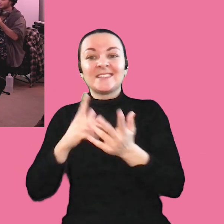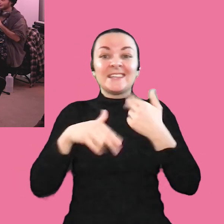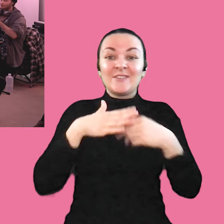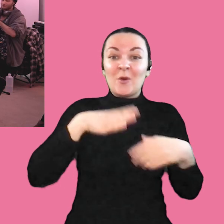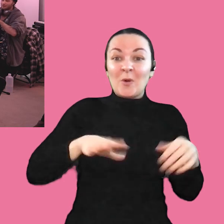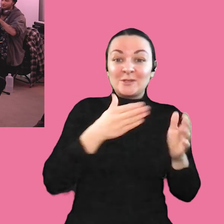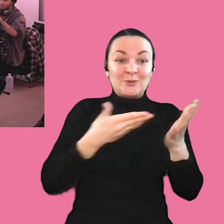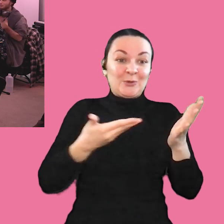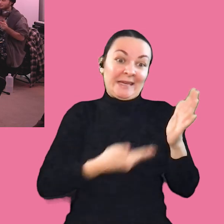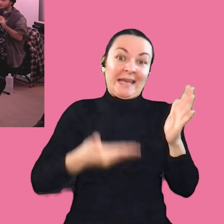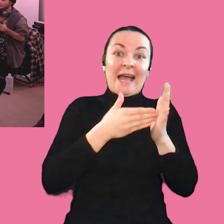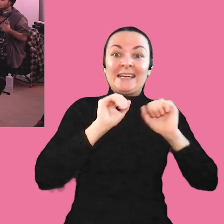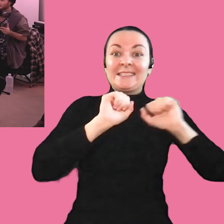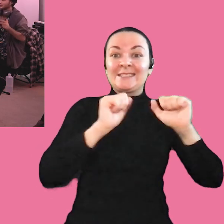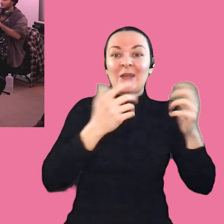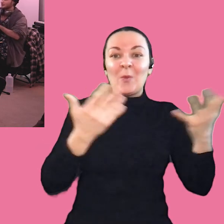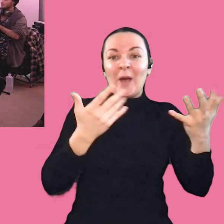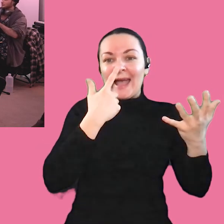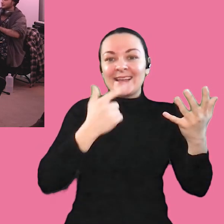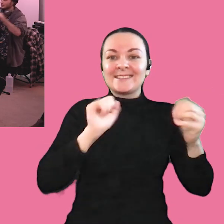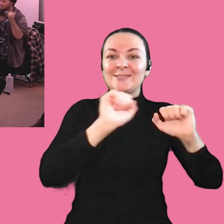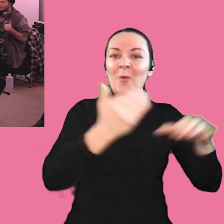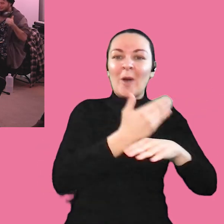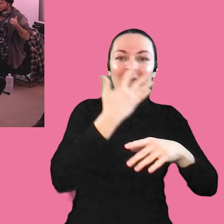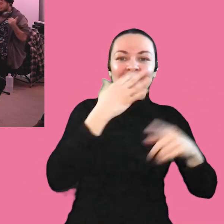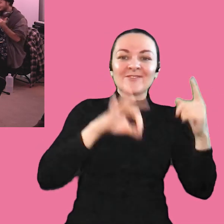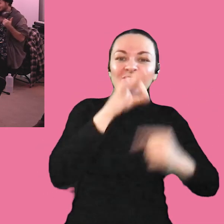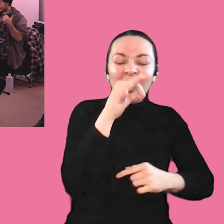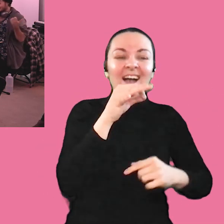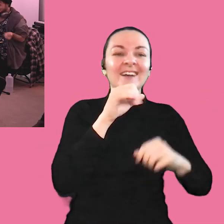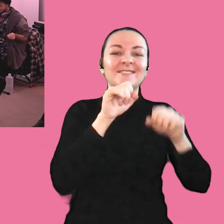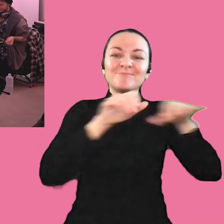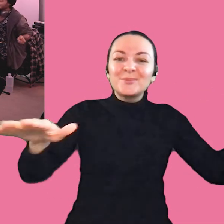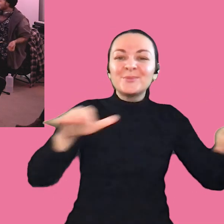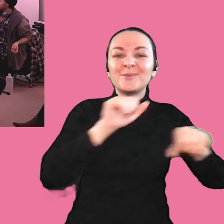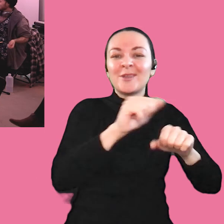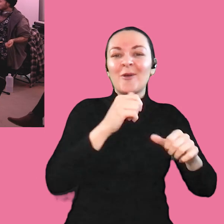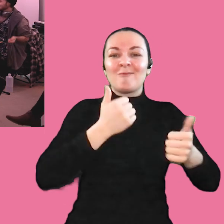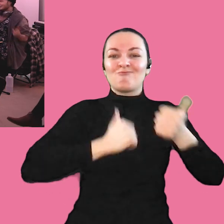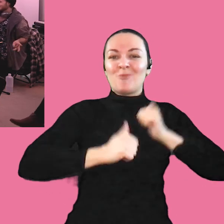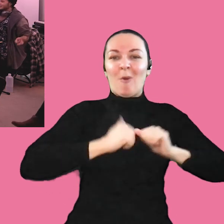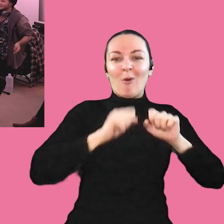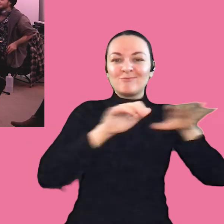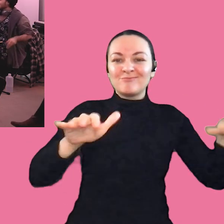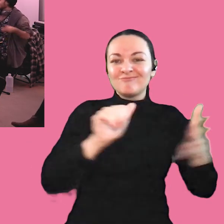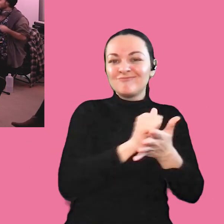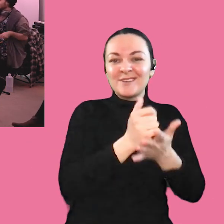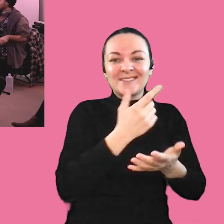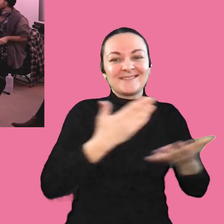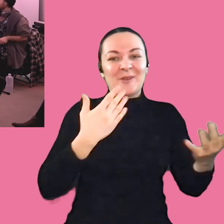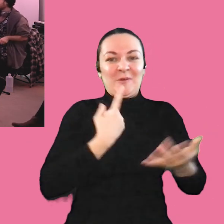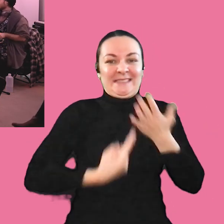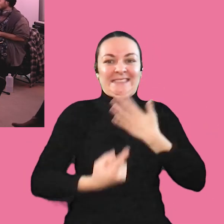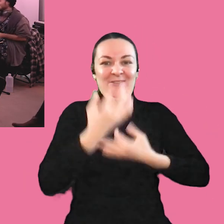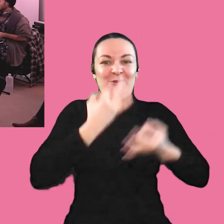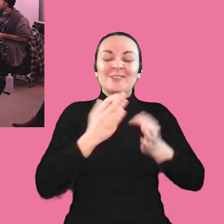or share, or where people can find your work, then that would be great, because I'd like to know it too. So selfish question.